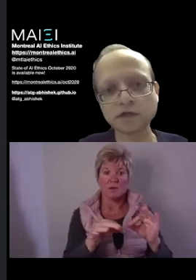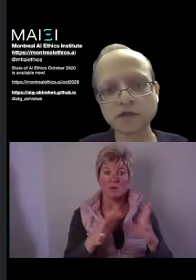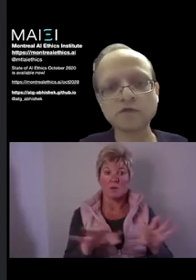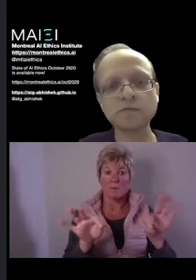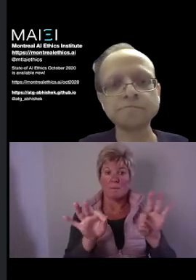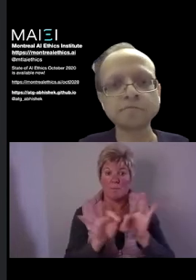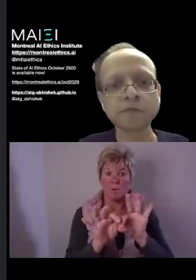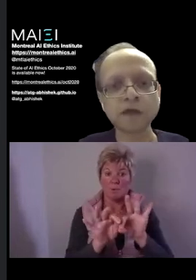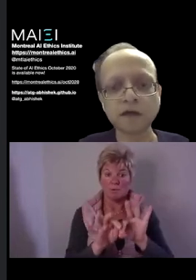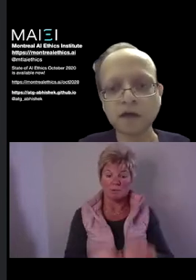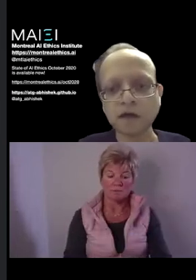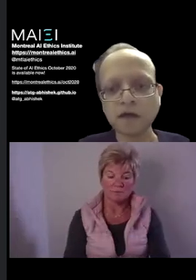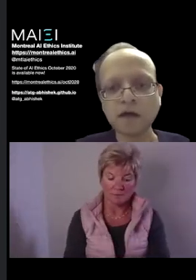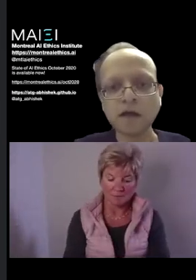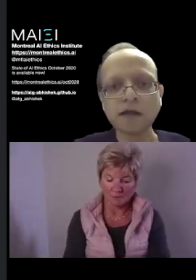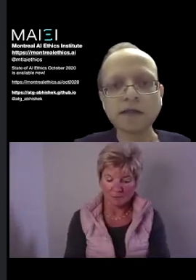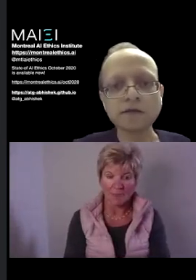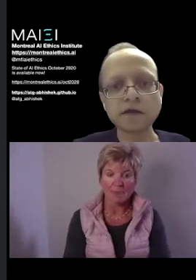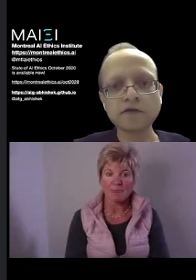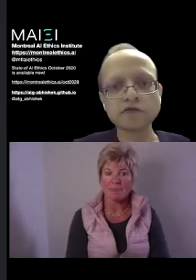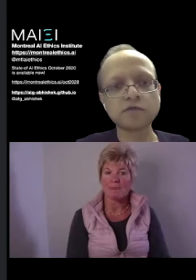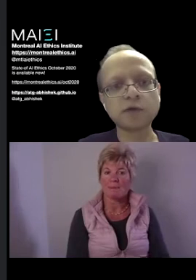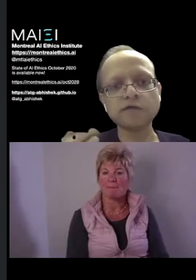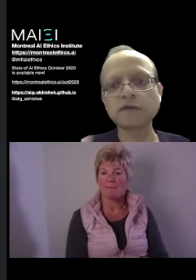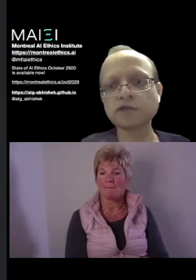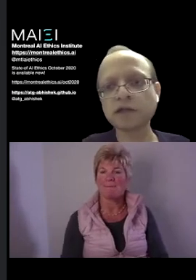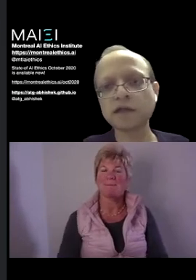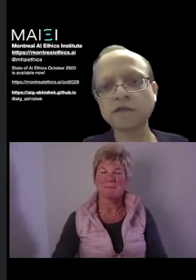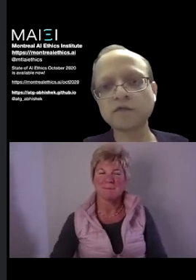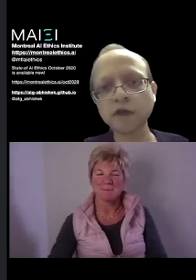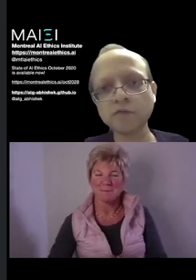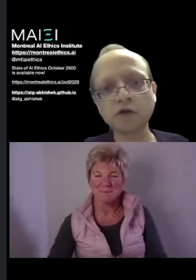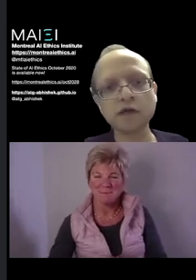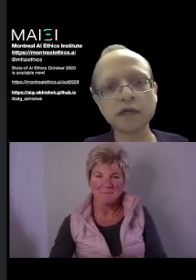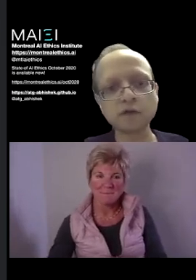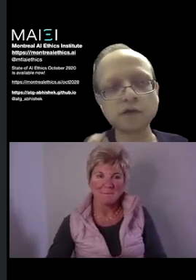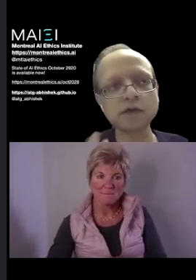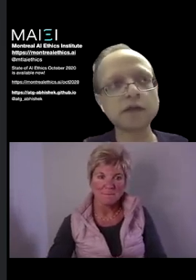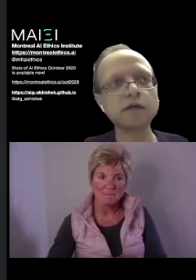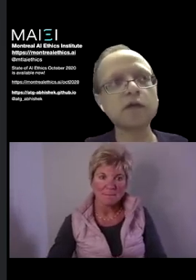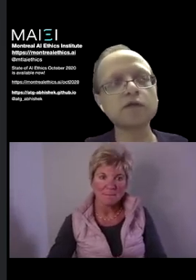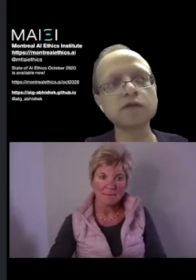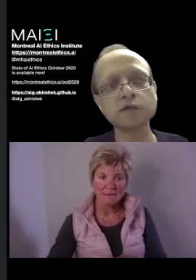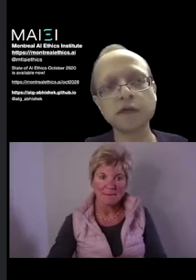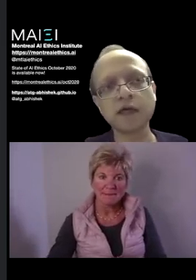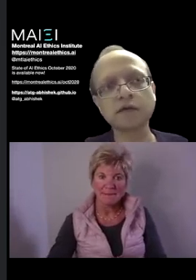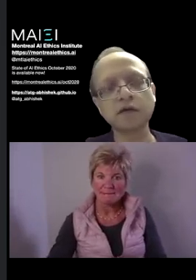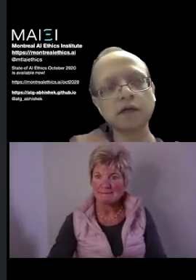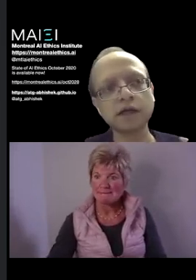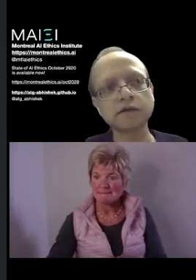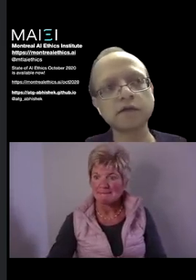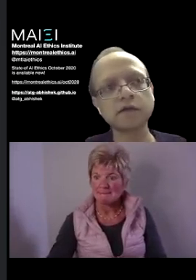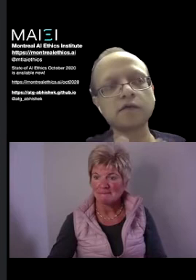pay attention to. Then there's the notion of privacy, which I think is really important, again, when we're thinking about the use of AI